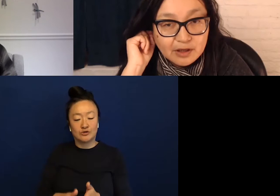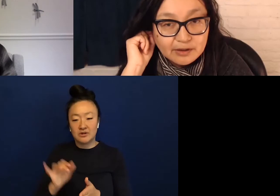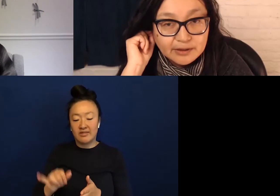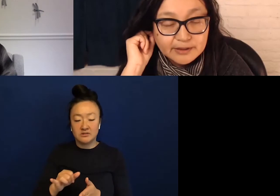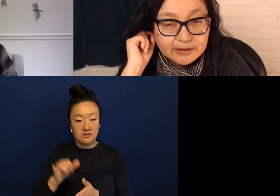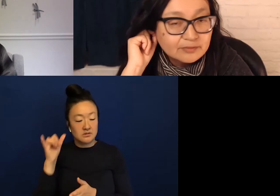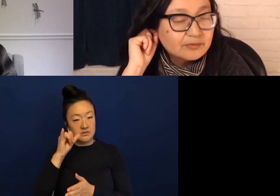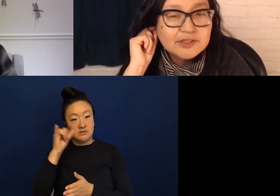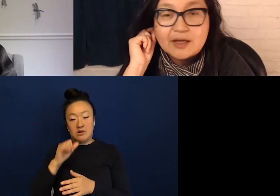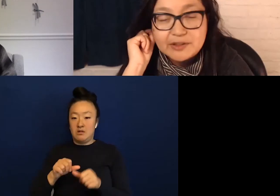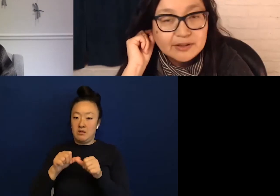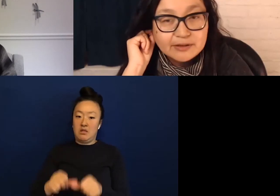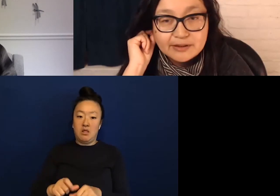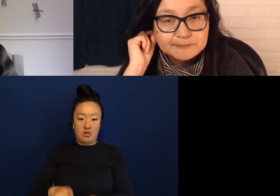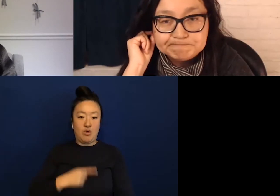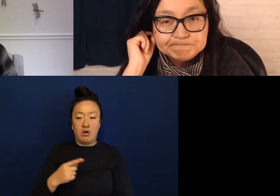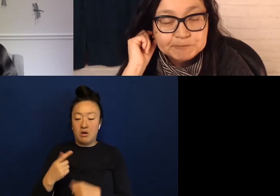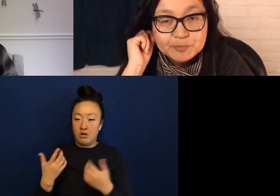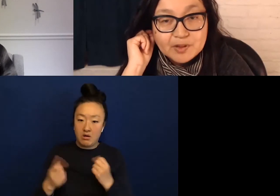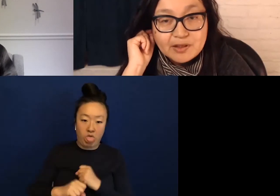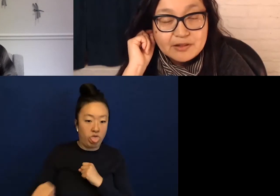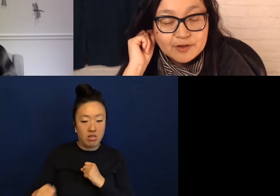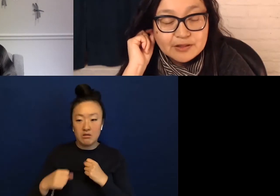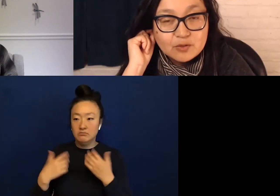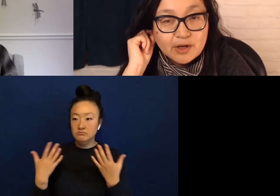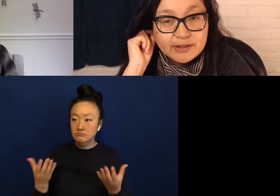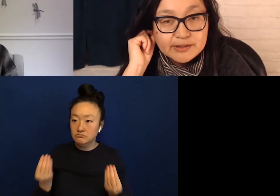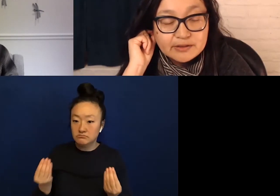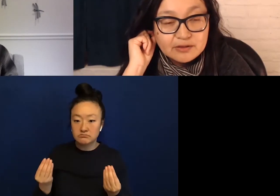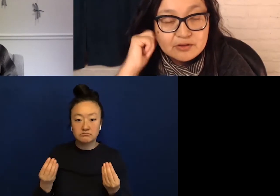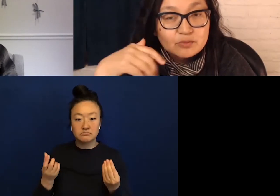very long, like what's happening, and the feeling